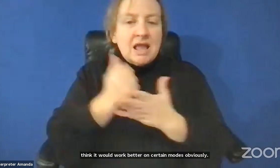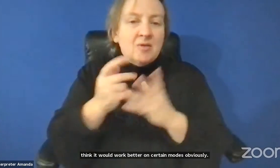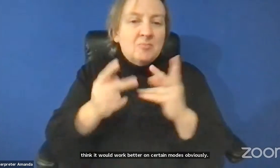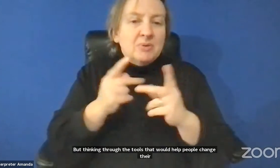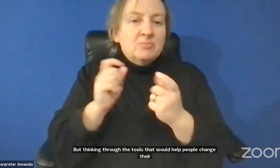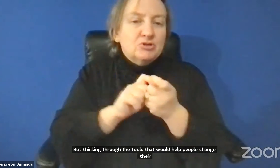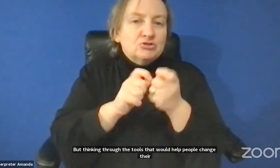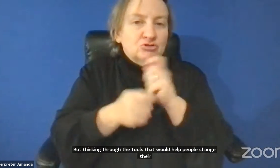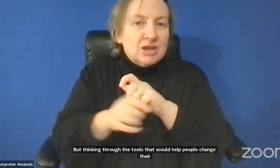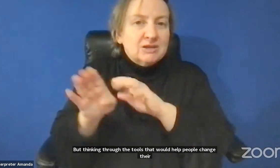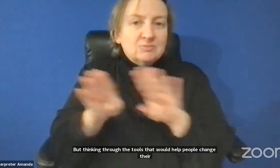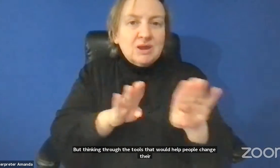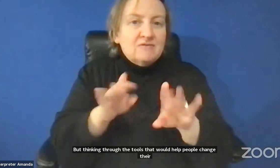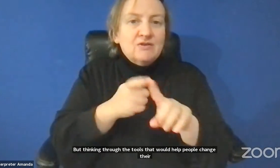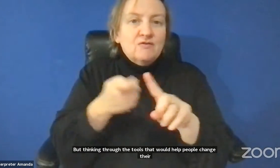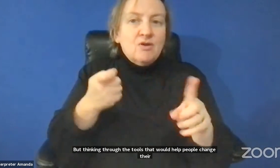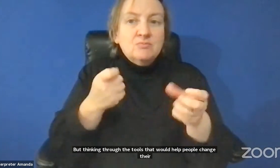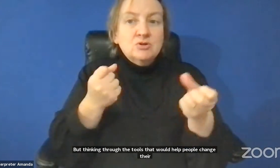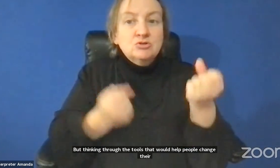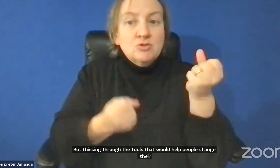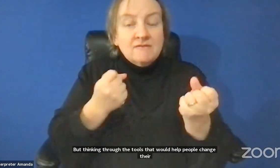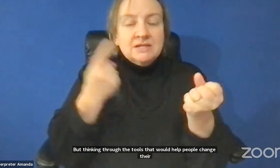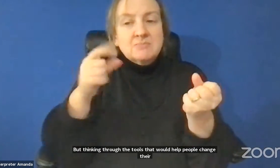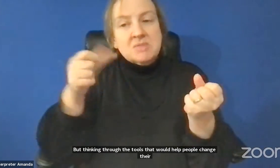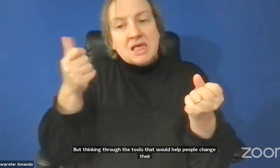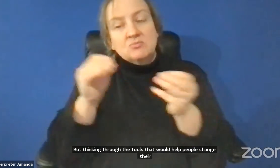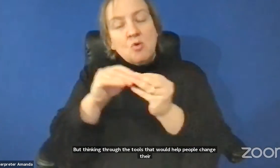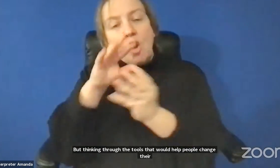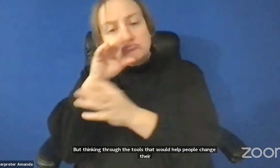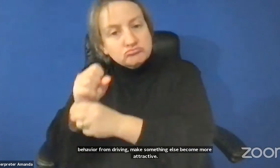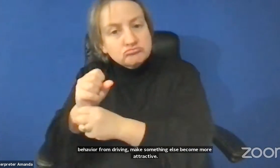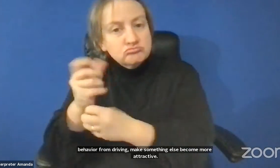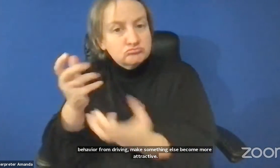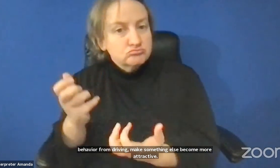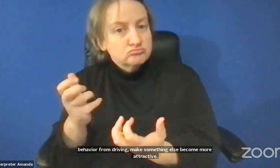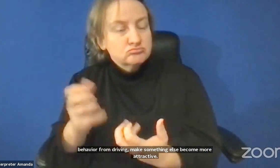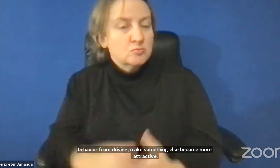it make something else become more attractive.